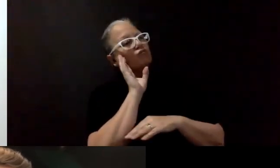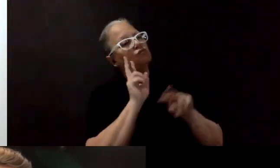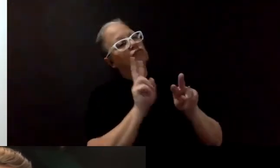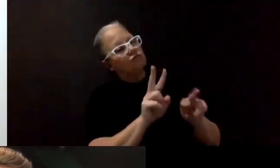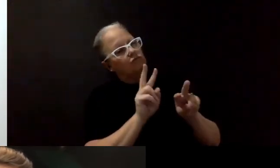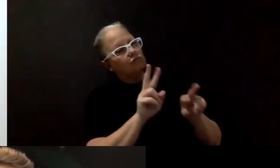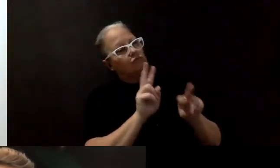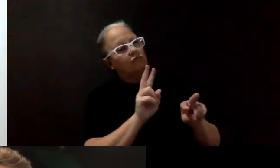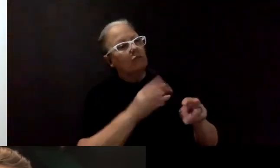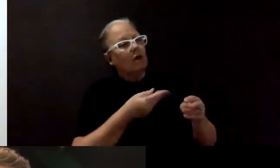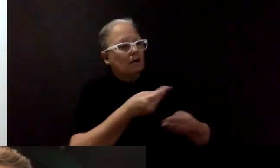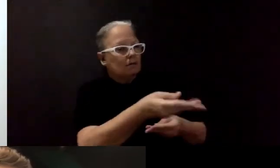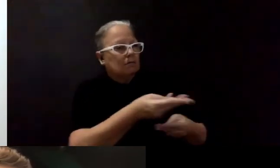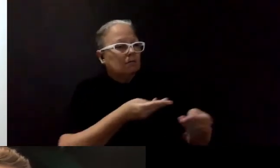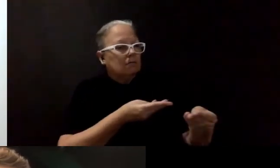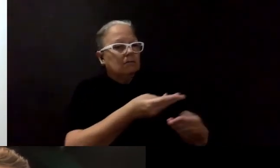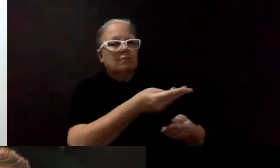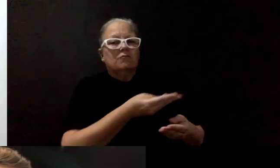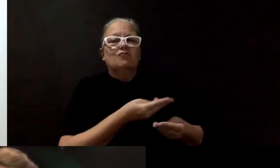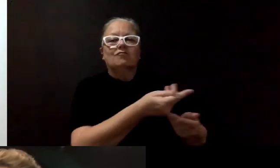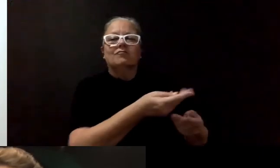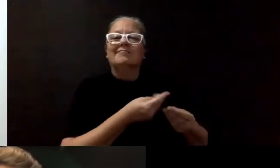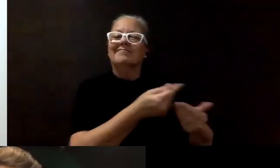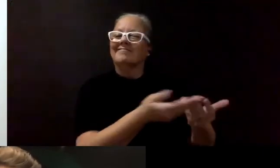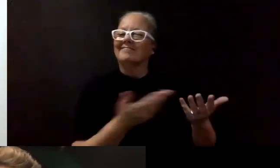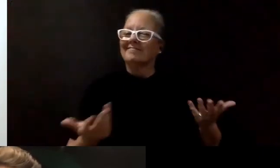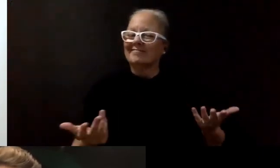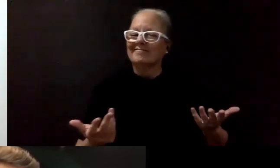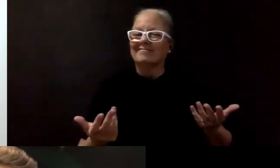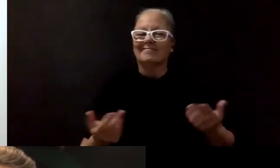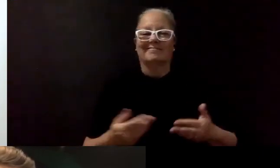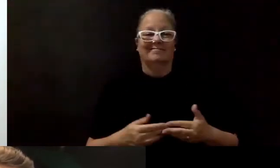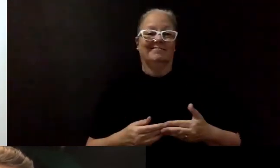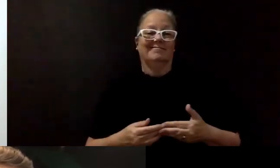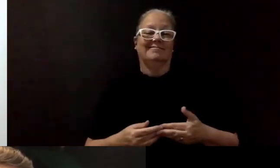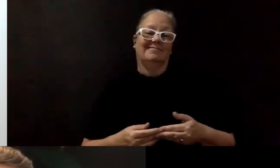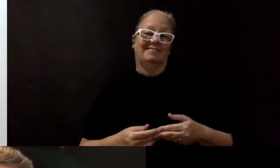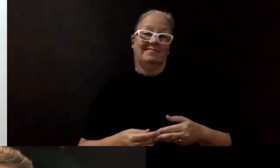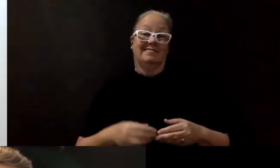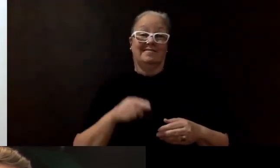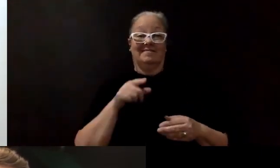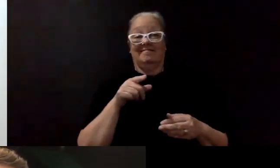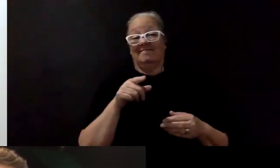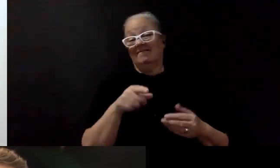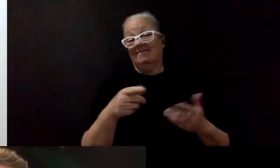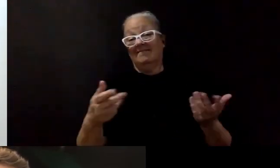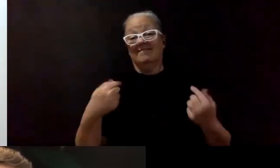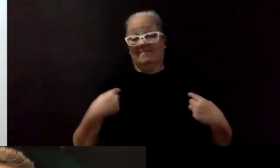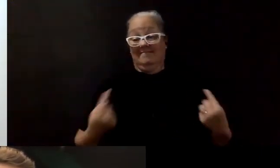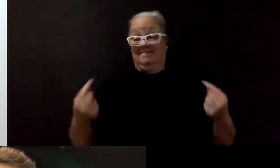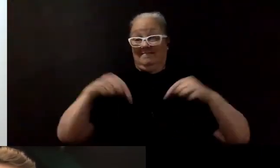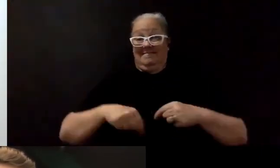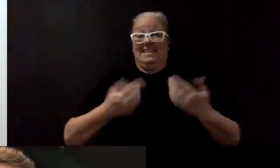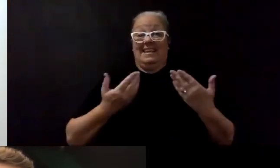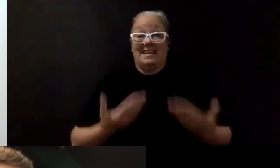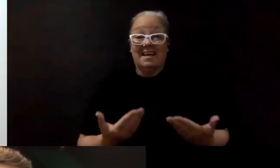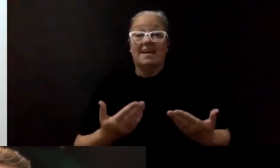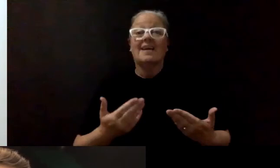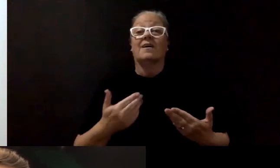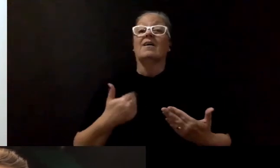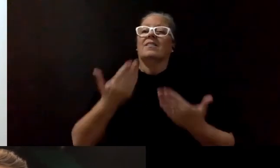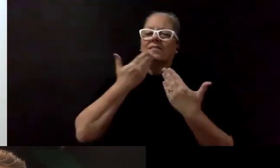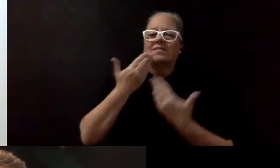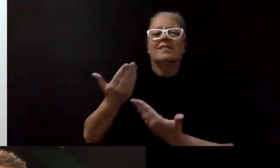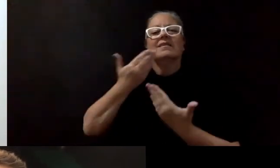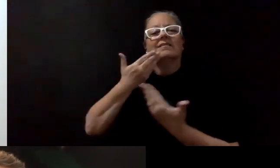that's honestly the only reason, or really one of the only reasons why I'm here today is because of the mentors that have guided me,